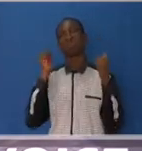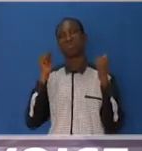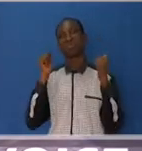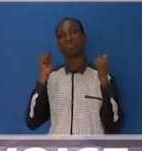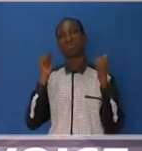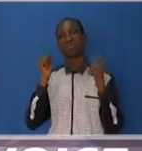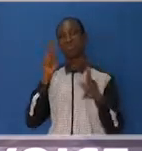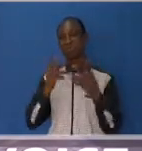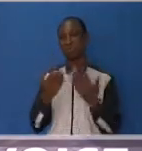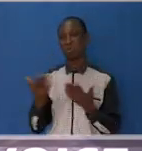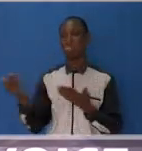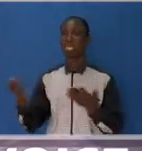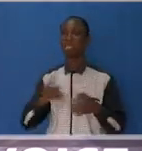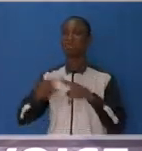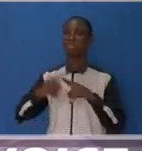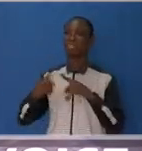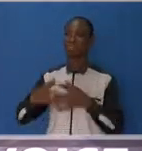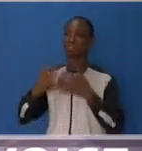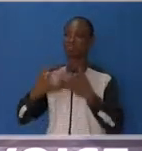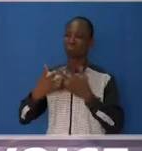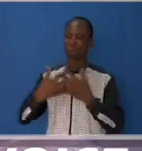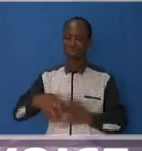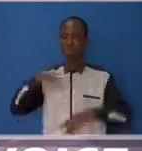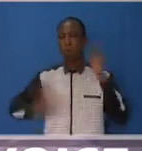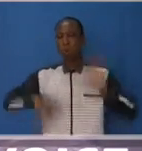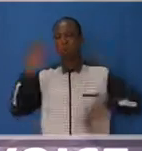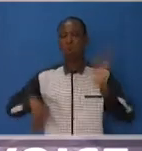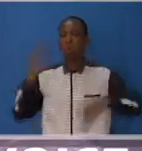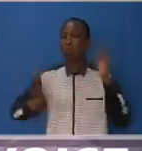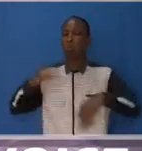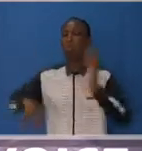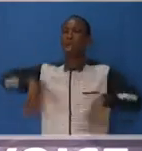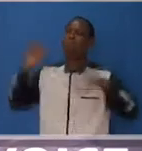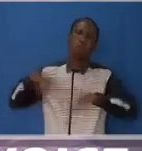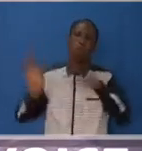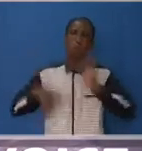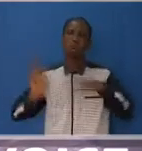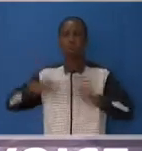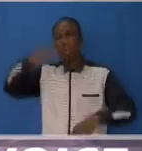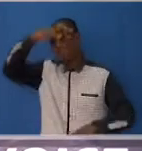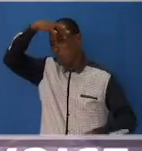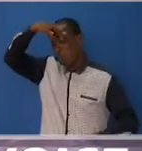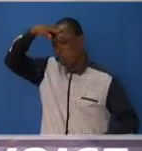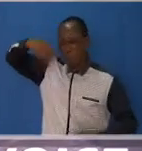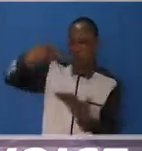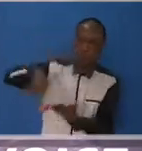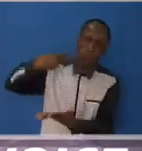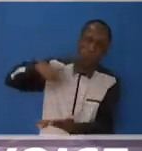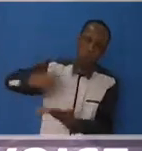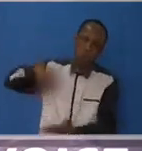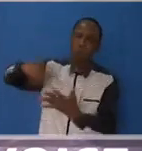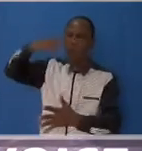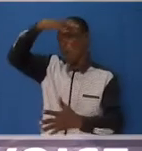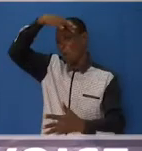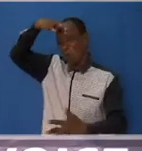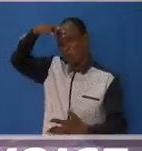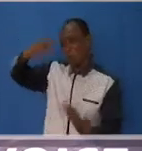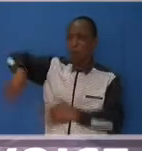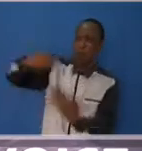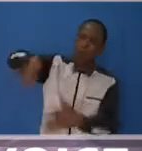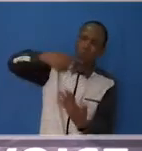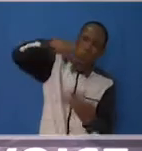di instrument ahodo yi na beba na afi ya be bruntwene mu asa ma fifire afo ye ntade ye na yakoran wa sori dem